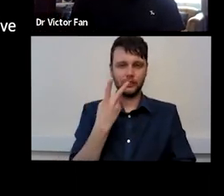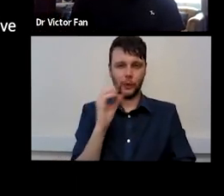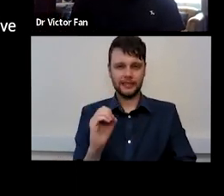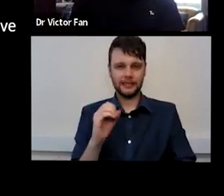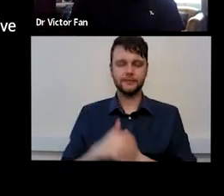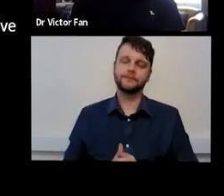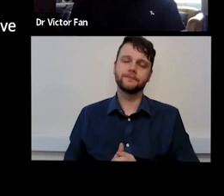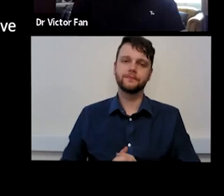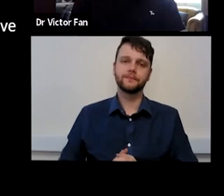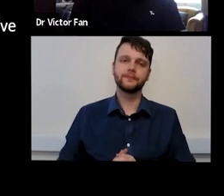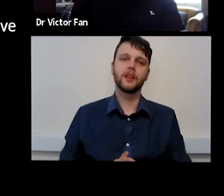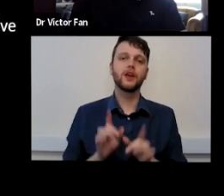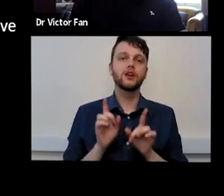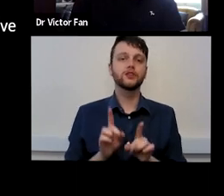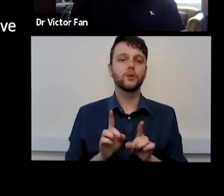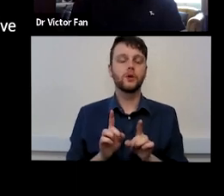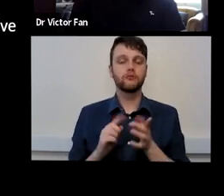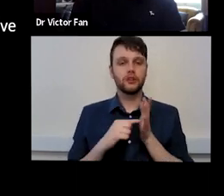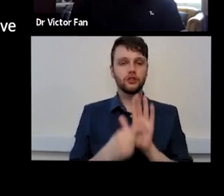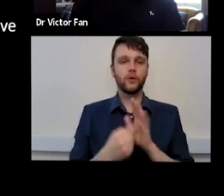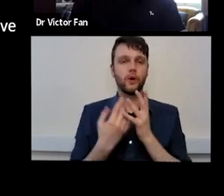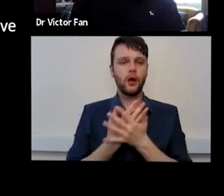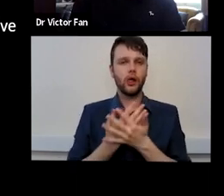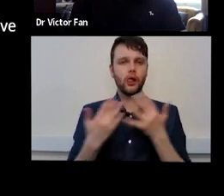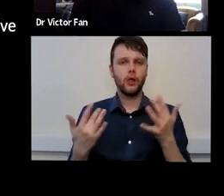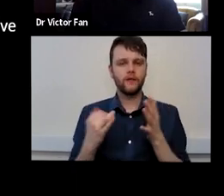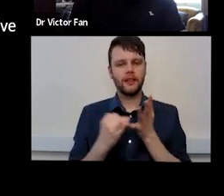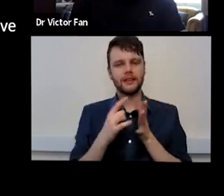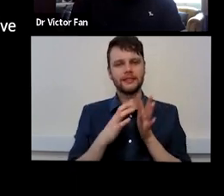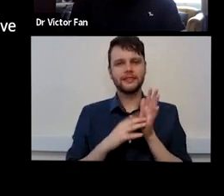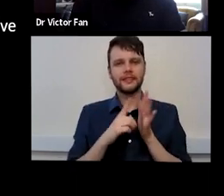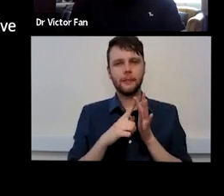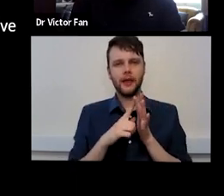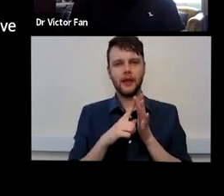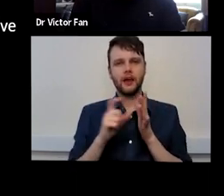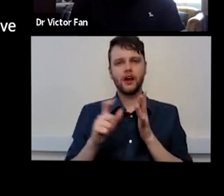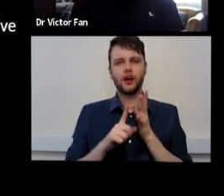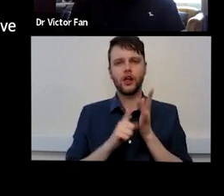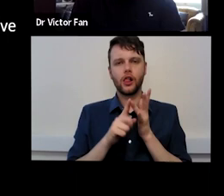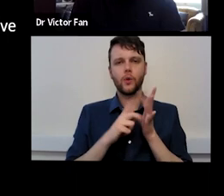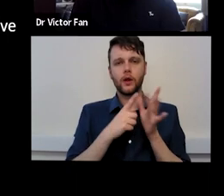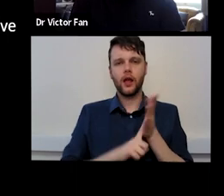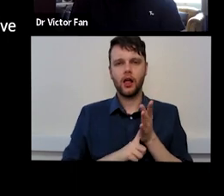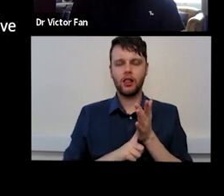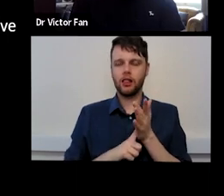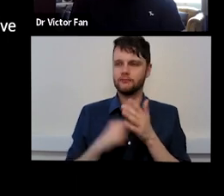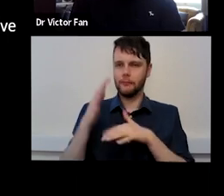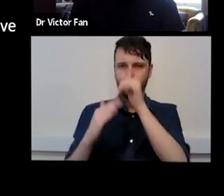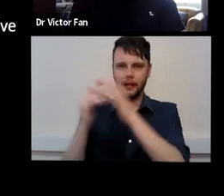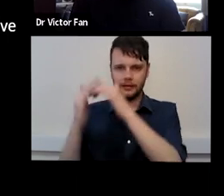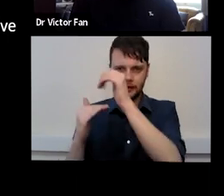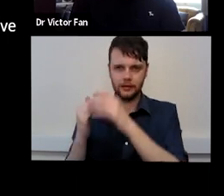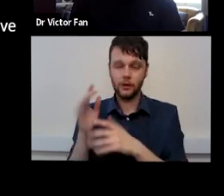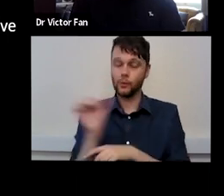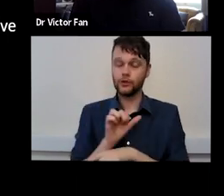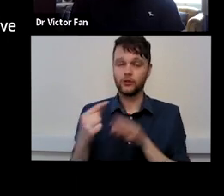so they featured a lot of semi-colonial Shanghai architecture. So we should never forget that